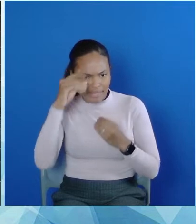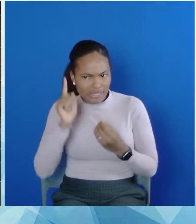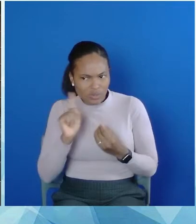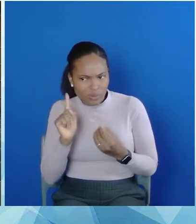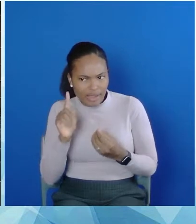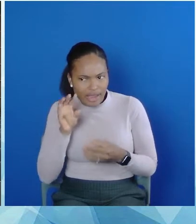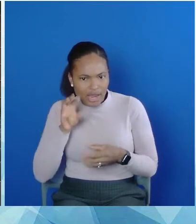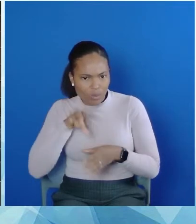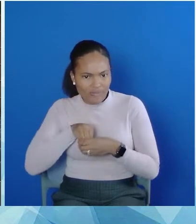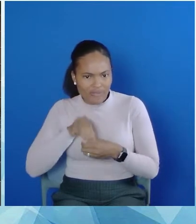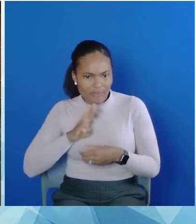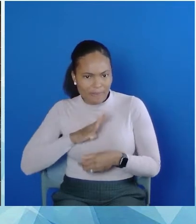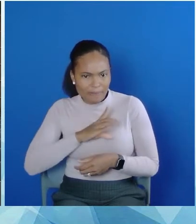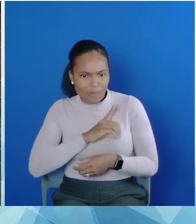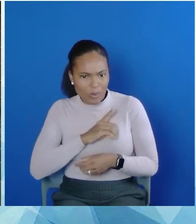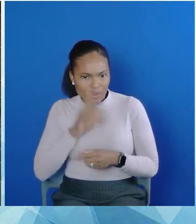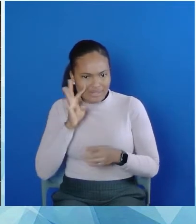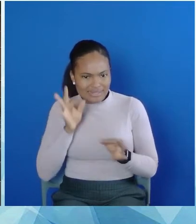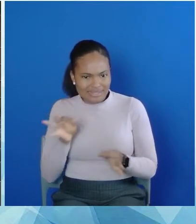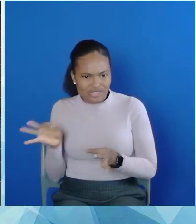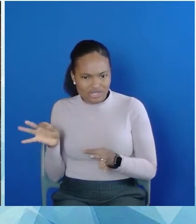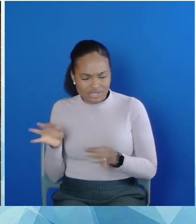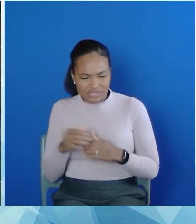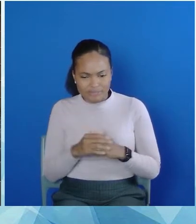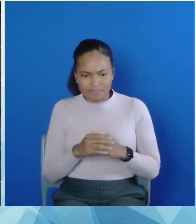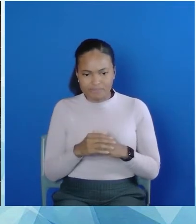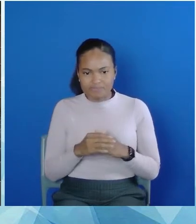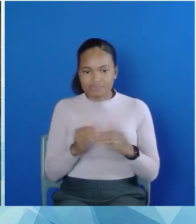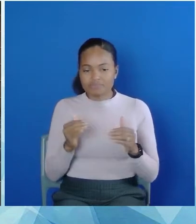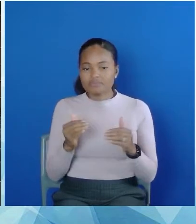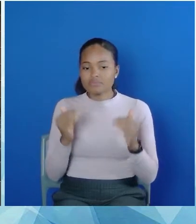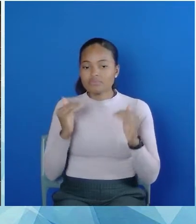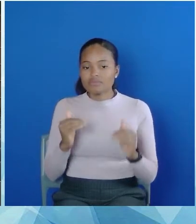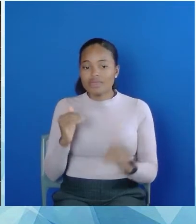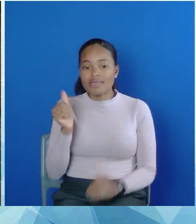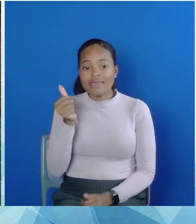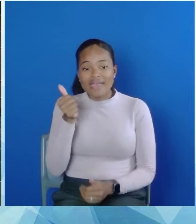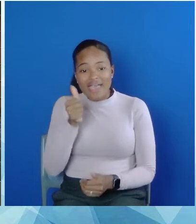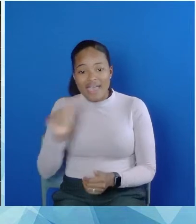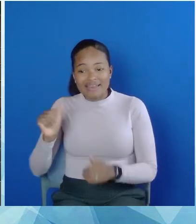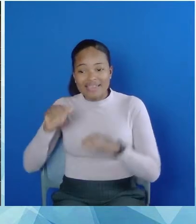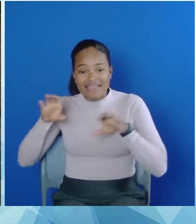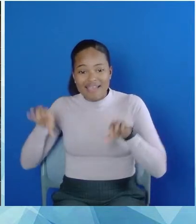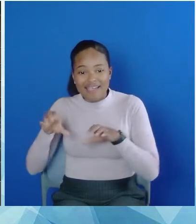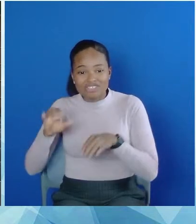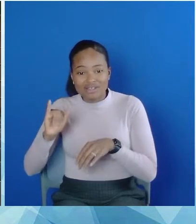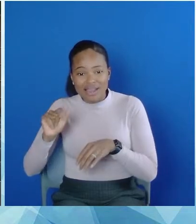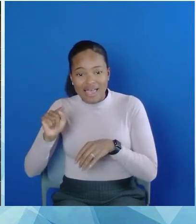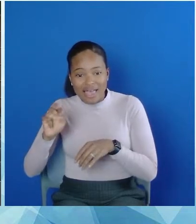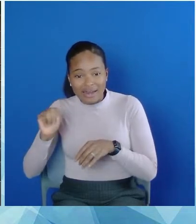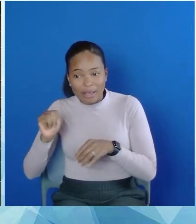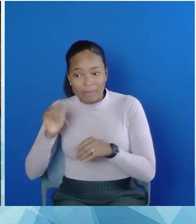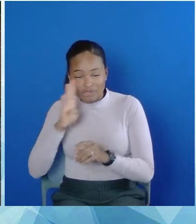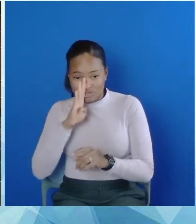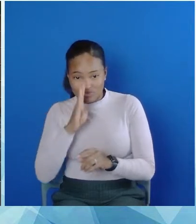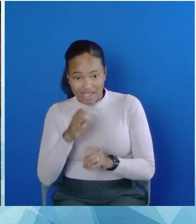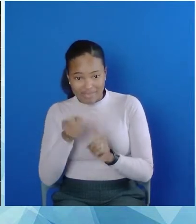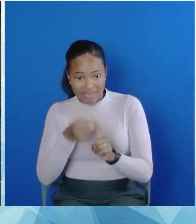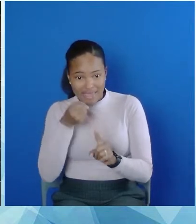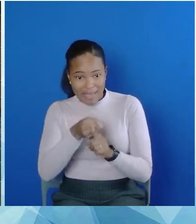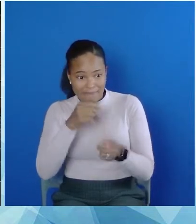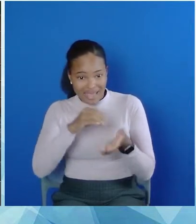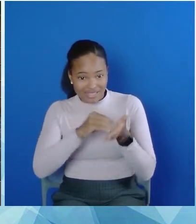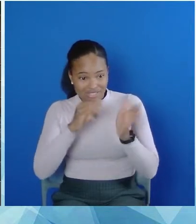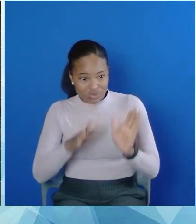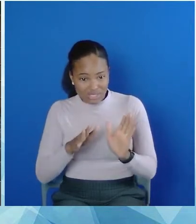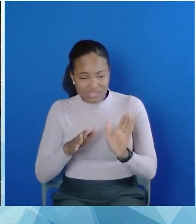Any action item that the board is voting on that directly impacts the students The students have a right to contribute their viewpoint,